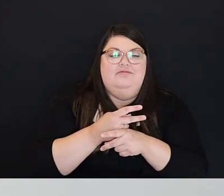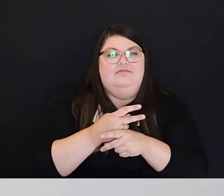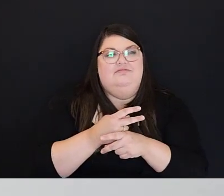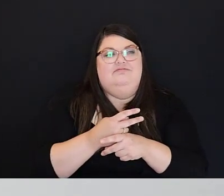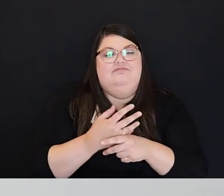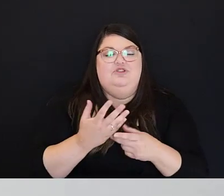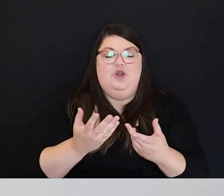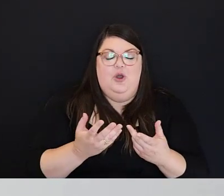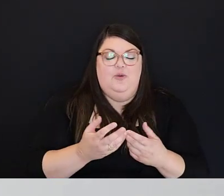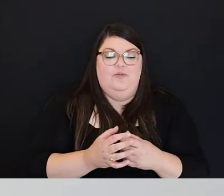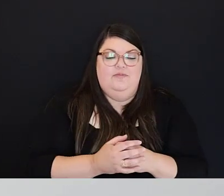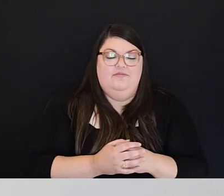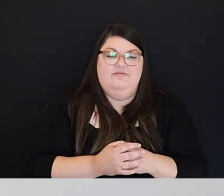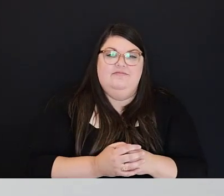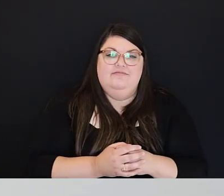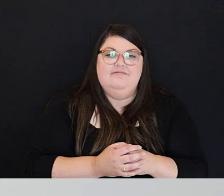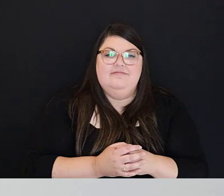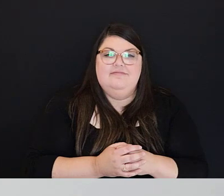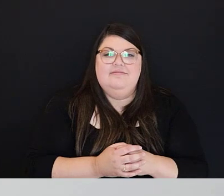so just